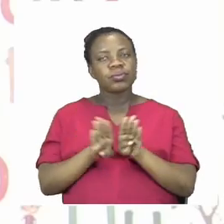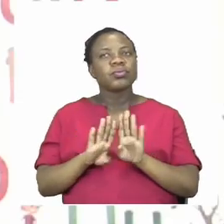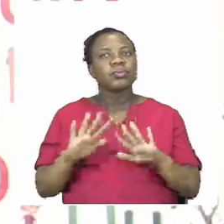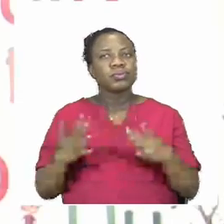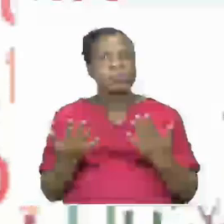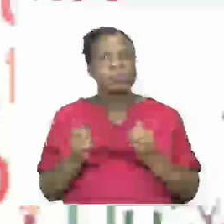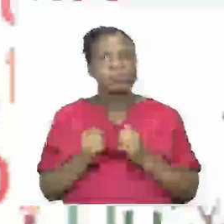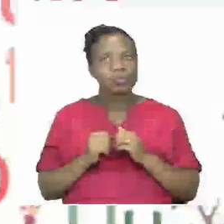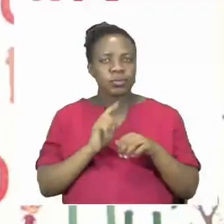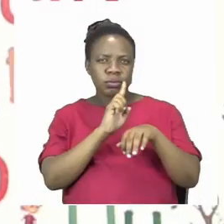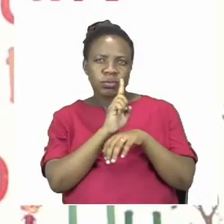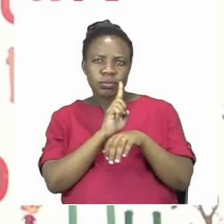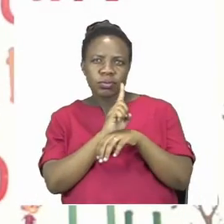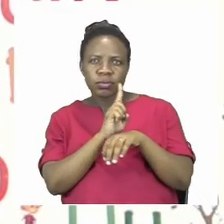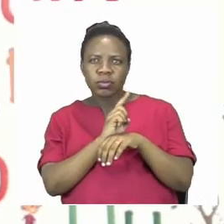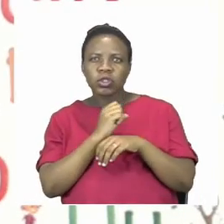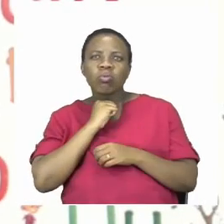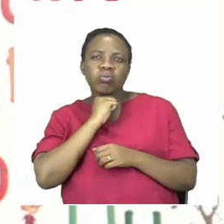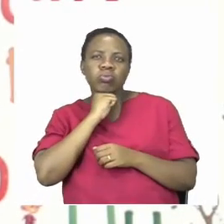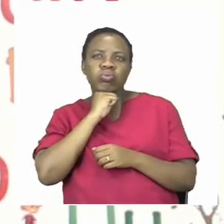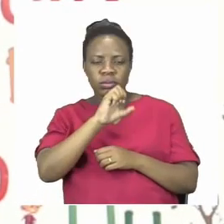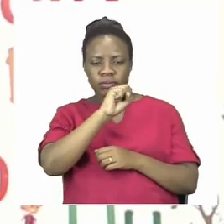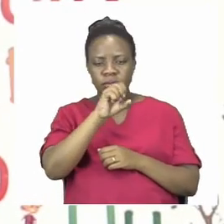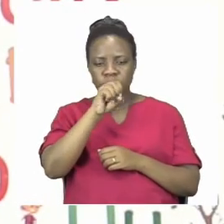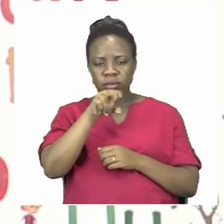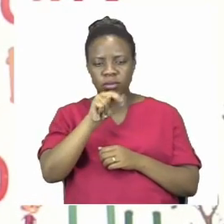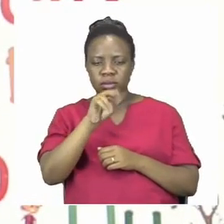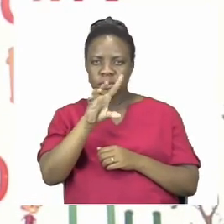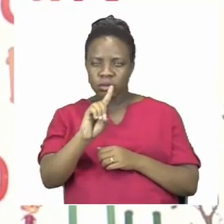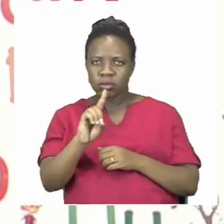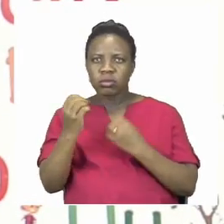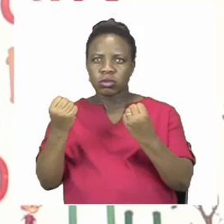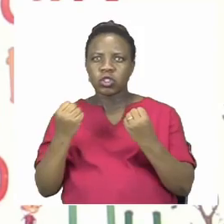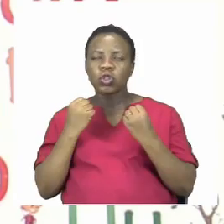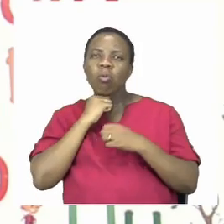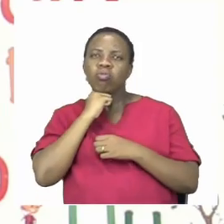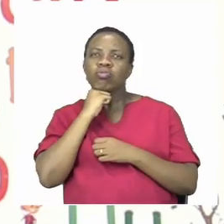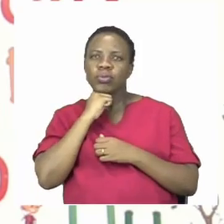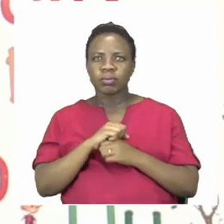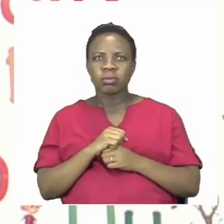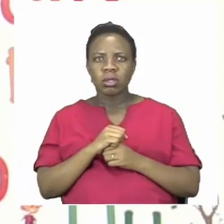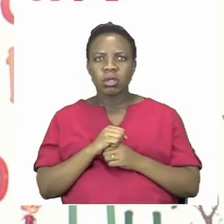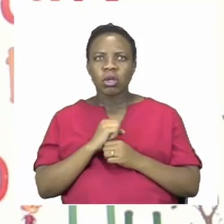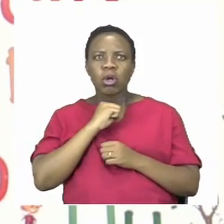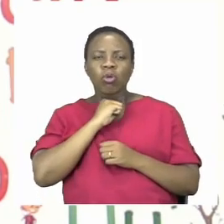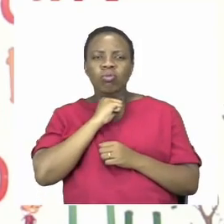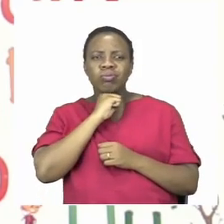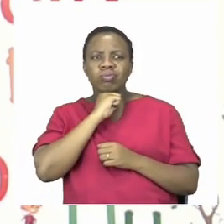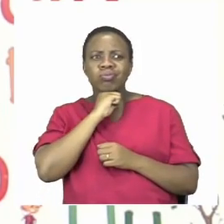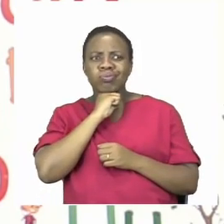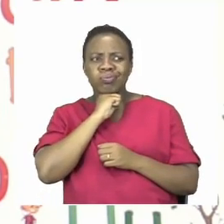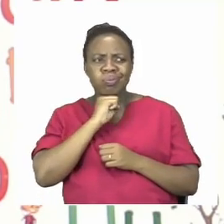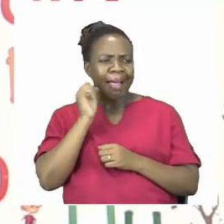one that I want us to talk about is the sound energy. Now, sound is the one that moves through the waves and we